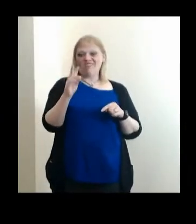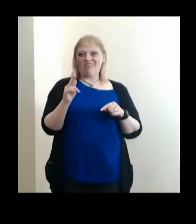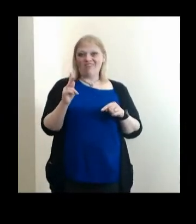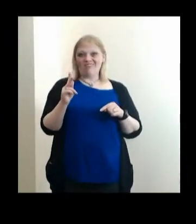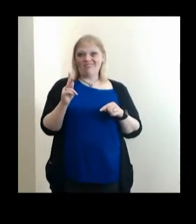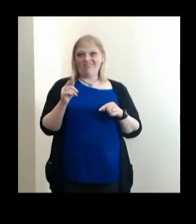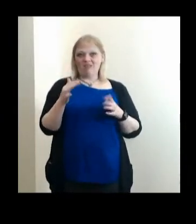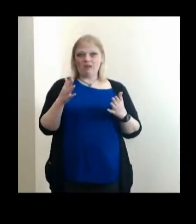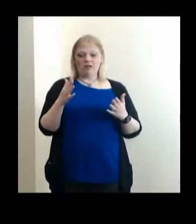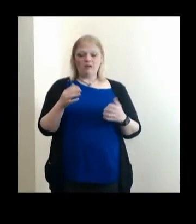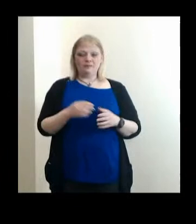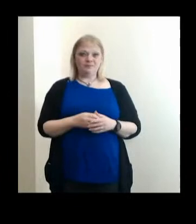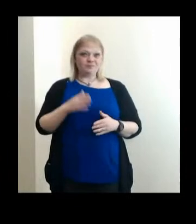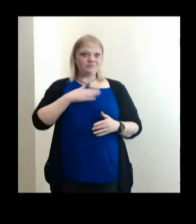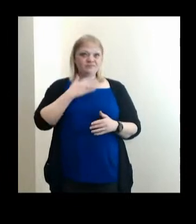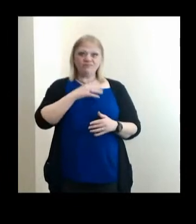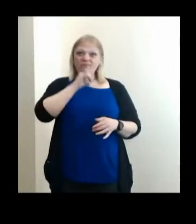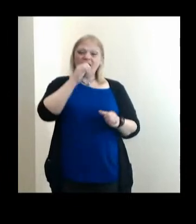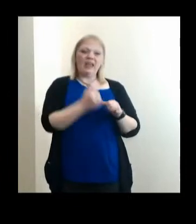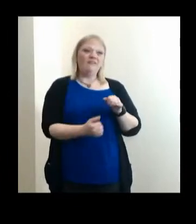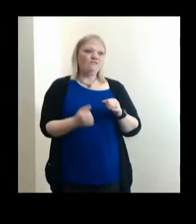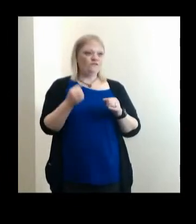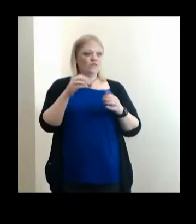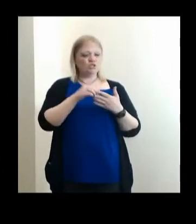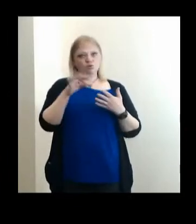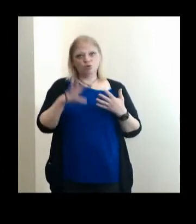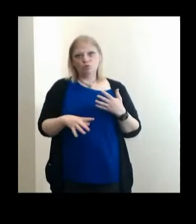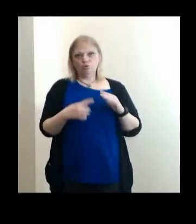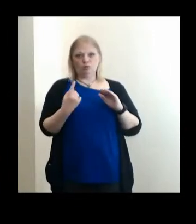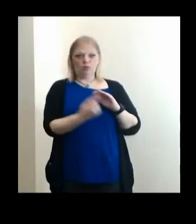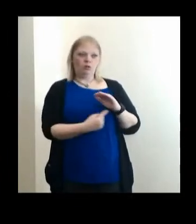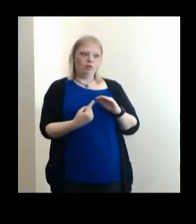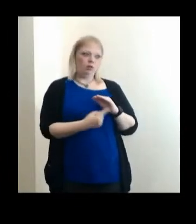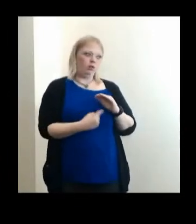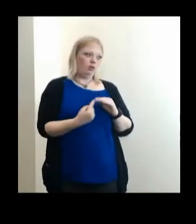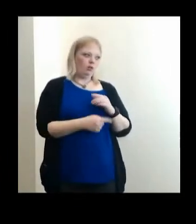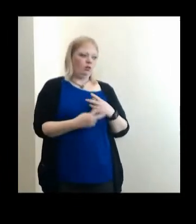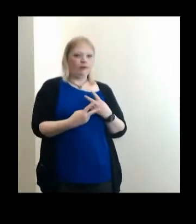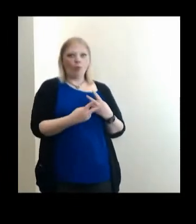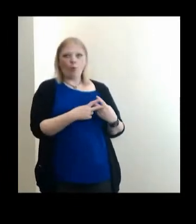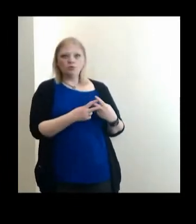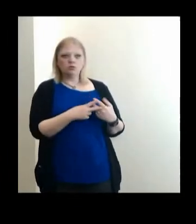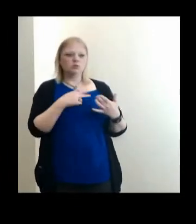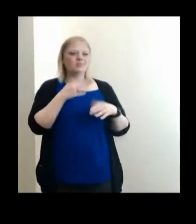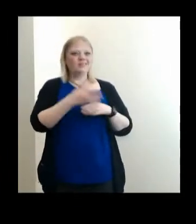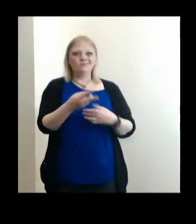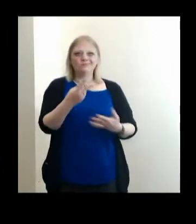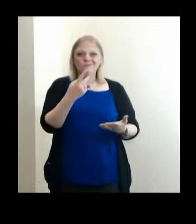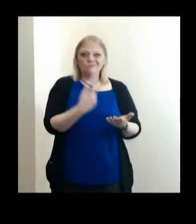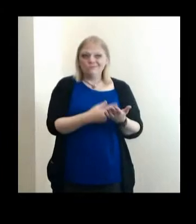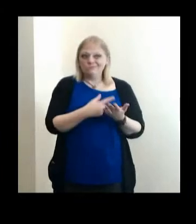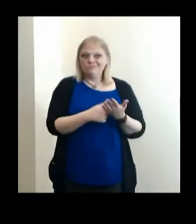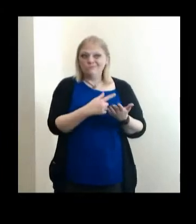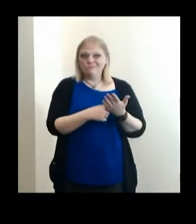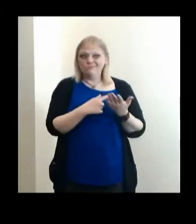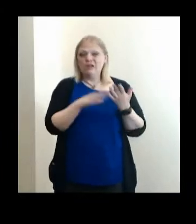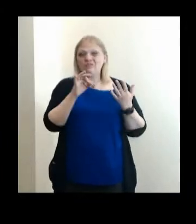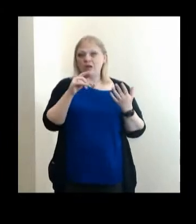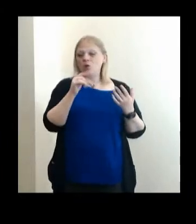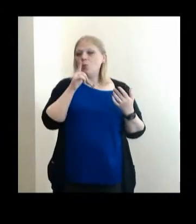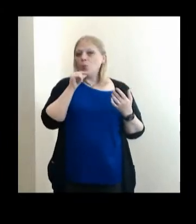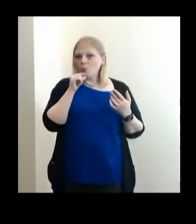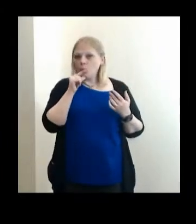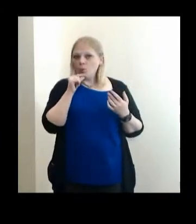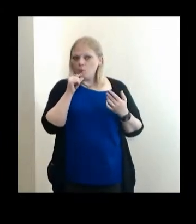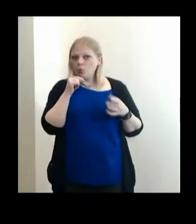I'm glad not every student was put in quarantine, and that was done after discussions in which we finally found out who the individuals were